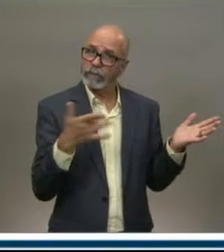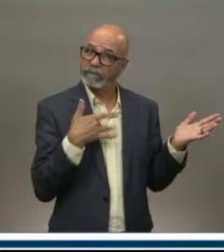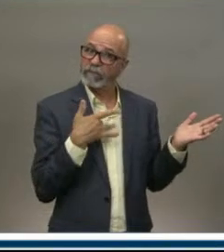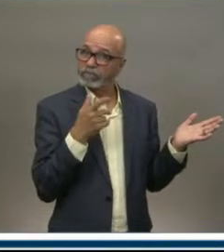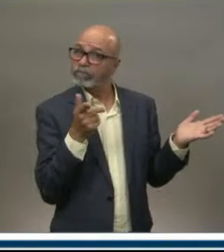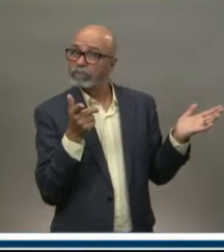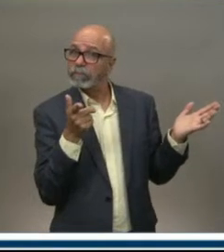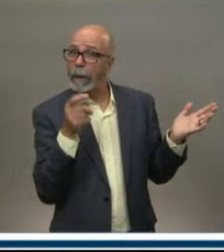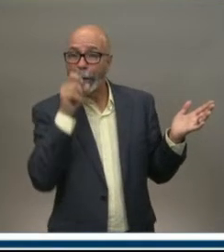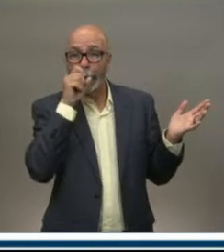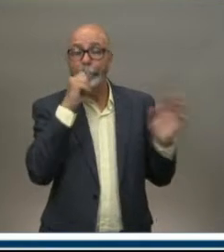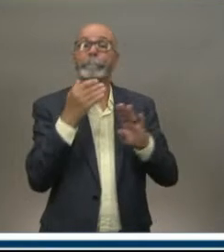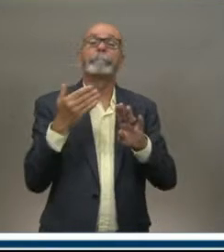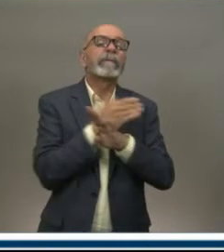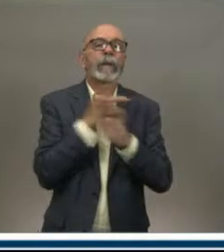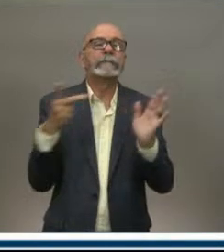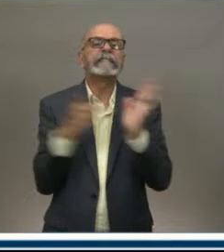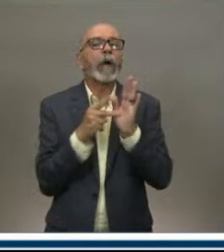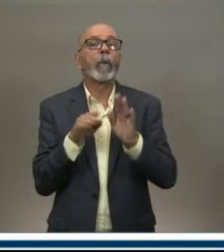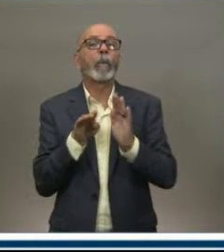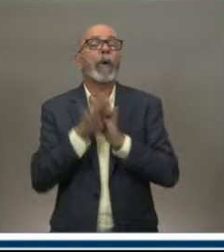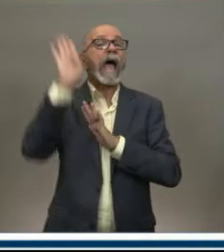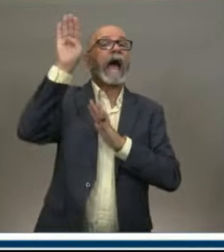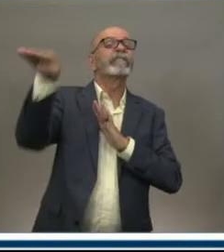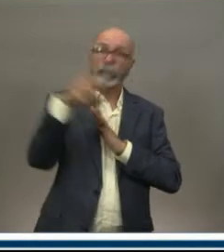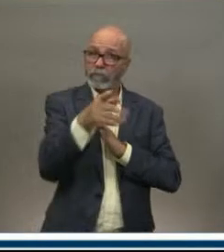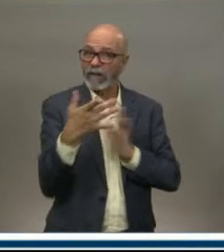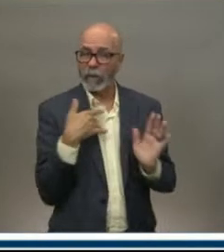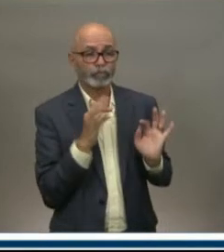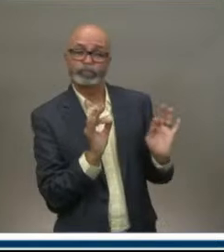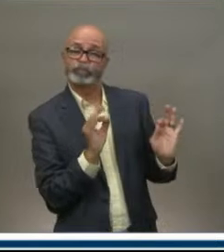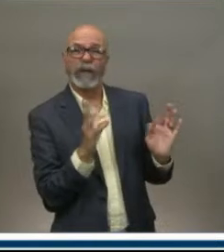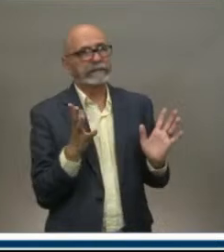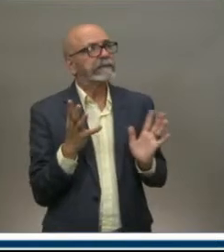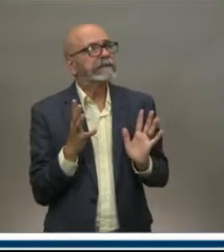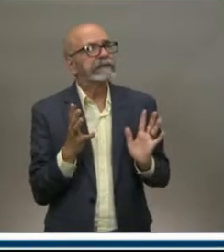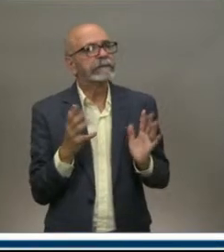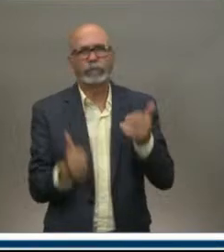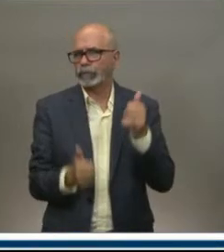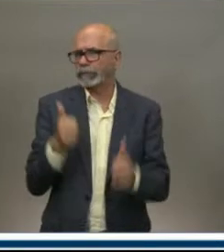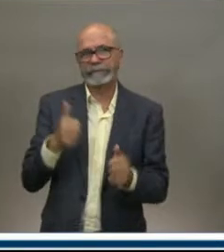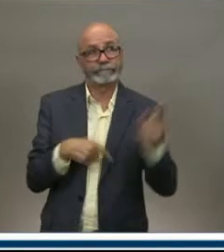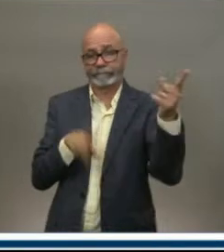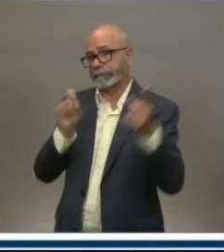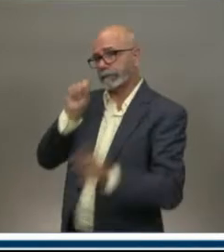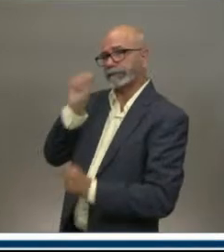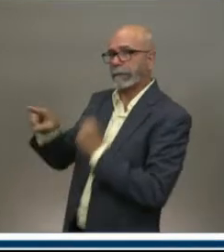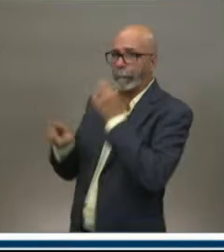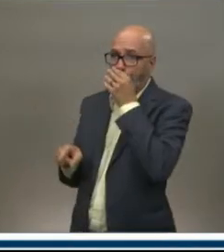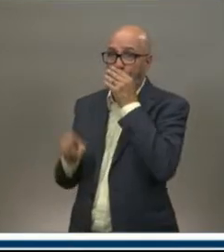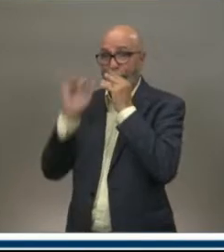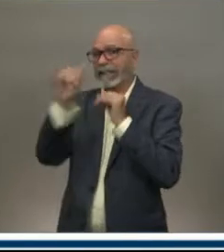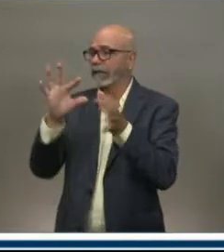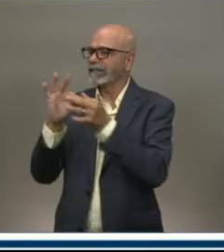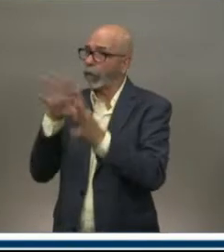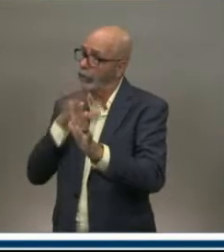wave readiness? You know, that's a challenging question, as simple as the words make it